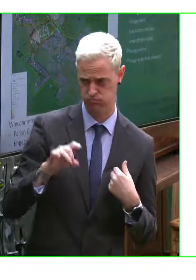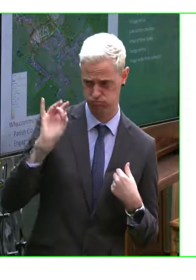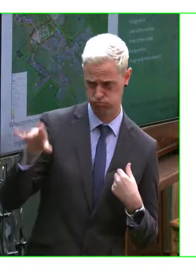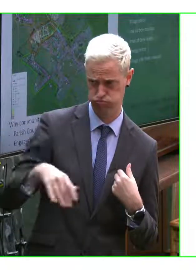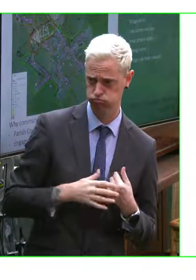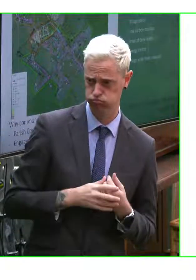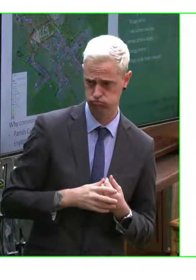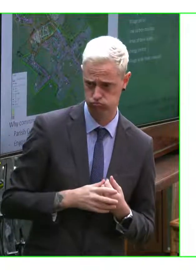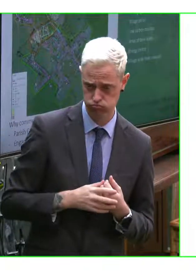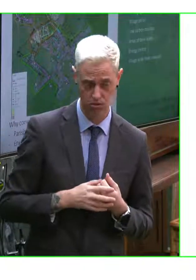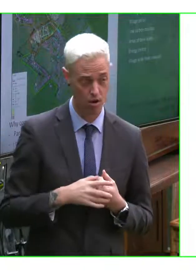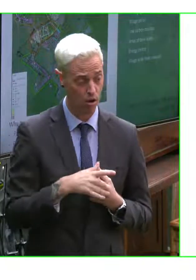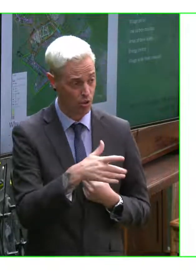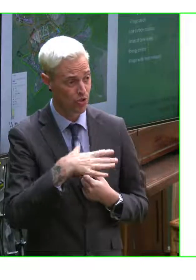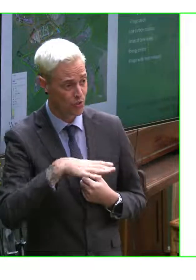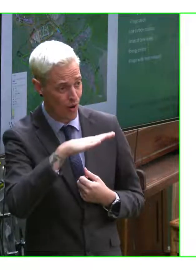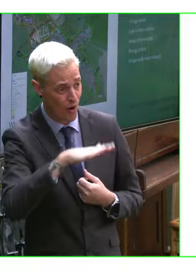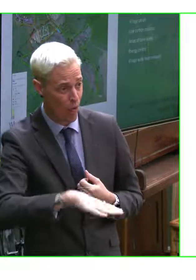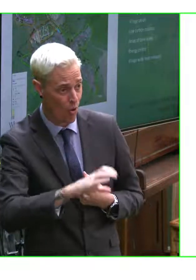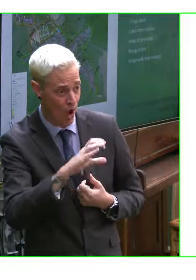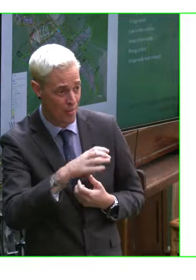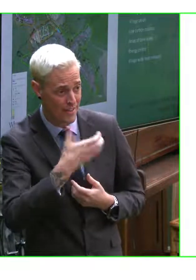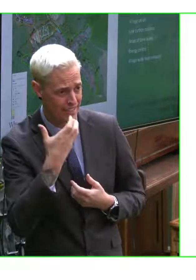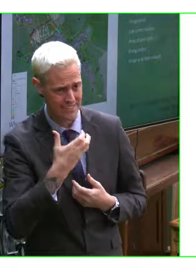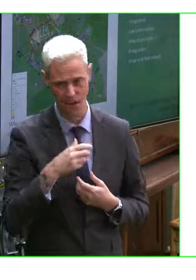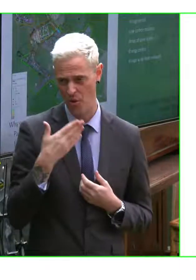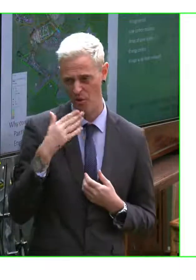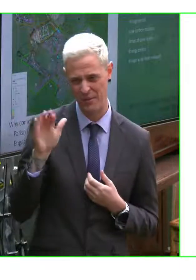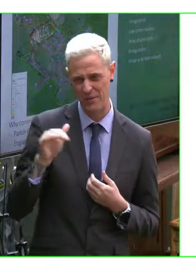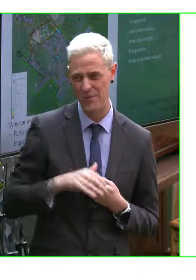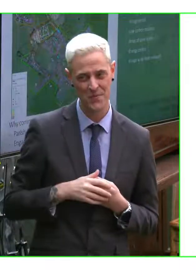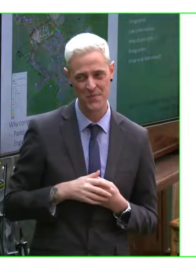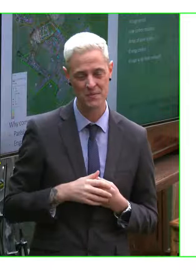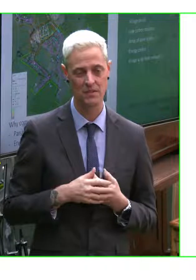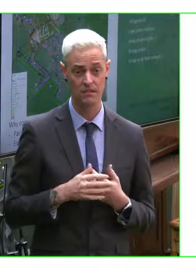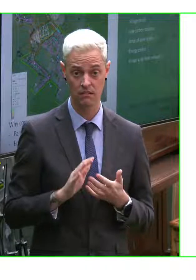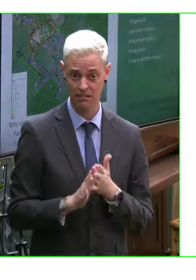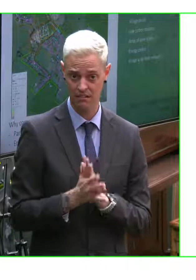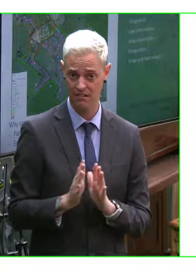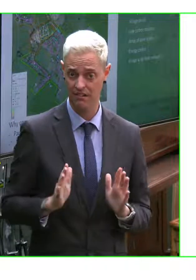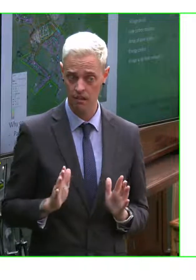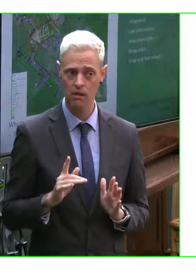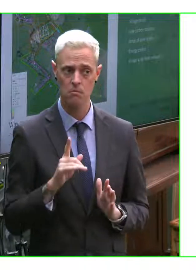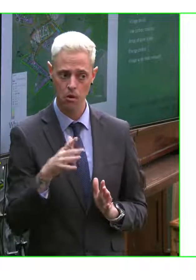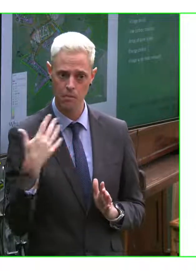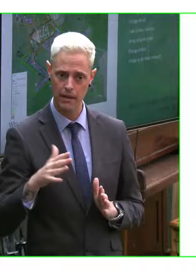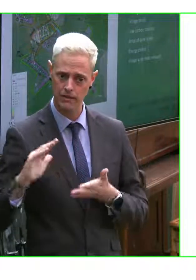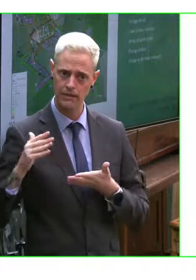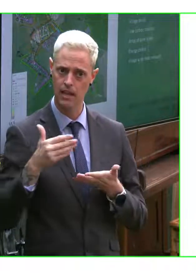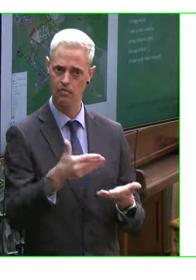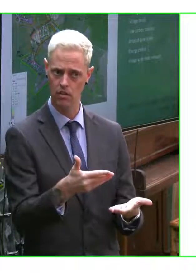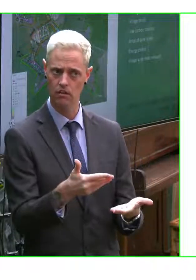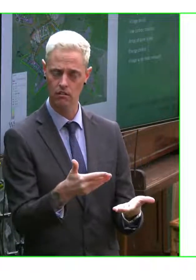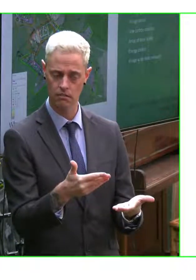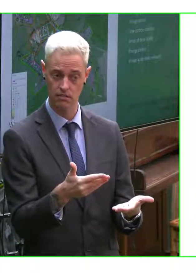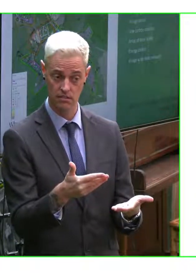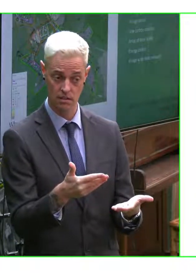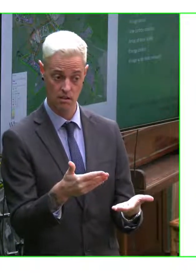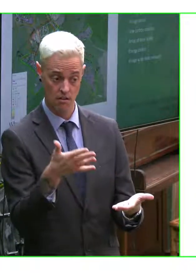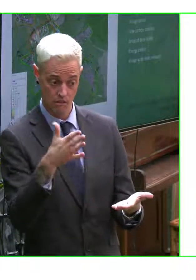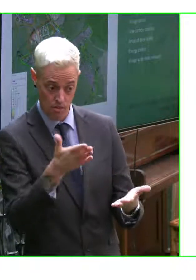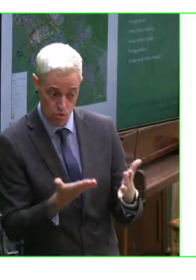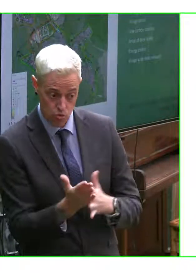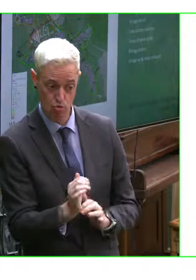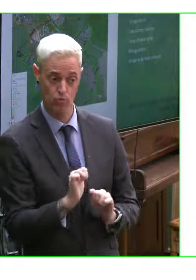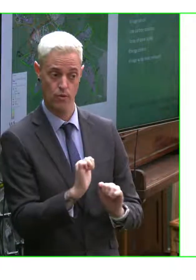knocked on the door and said, do you want low carbon heat? They'd probably say, no, thanks very much, I'm okay. But because it's being delivered and spearheaded